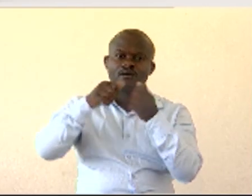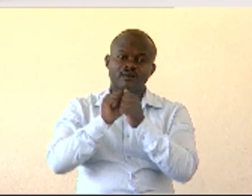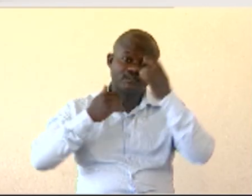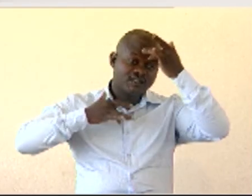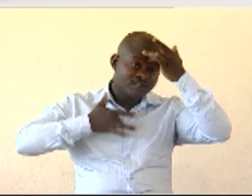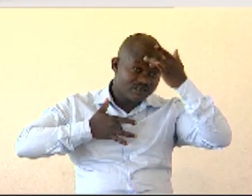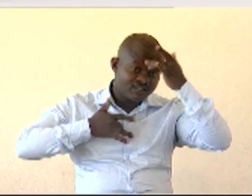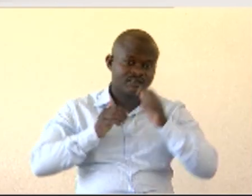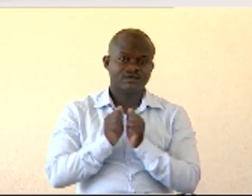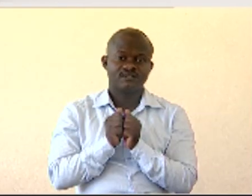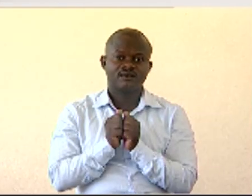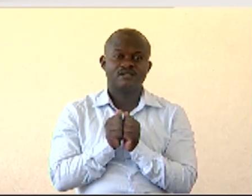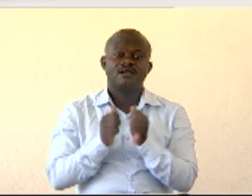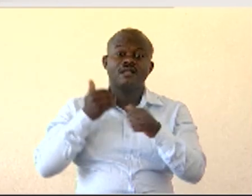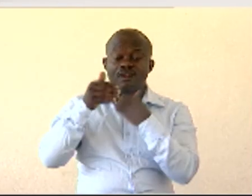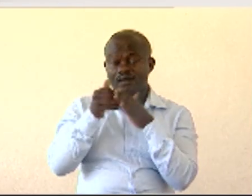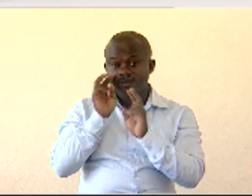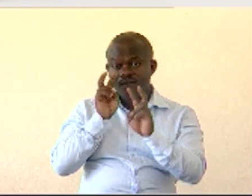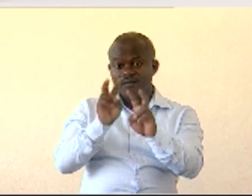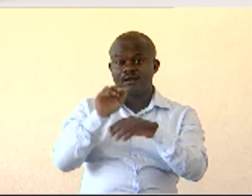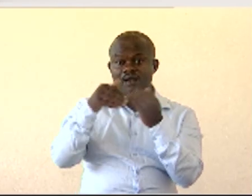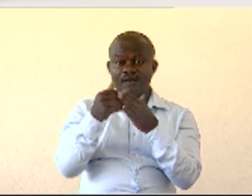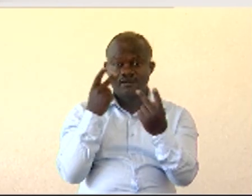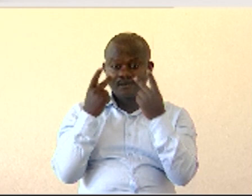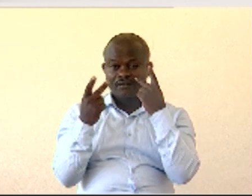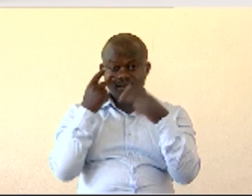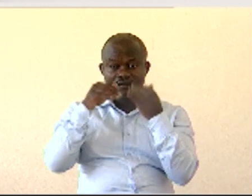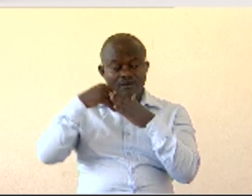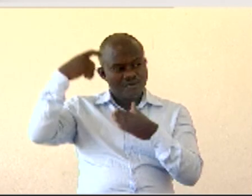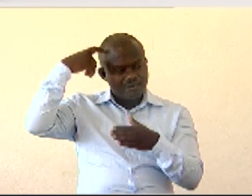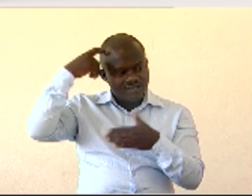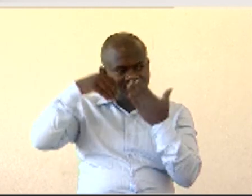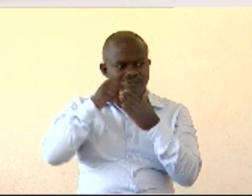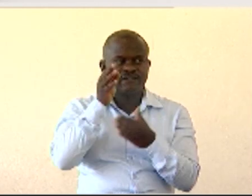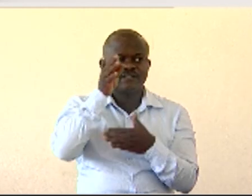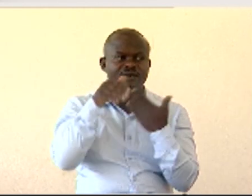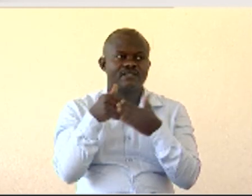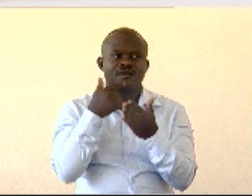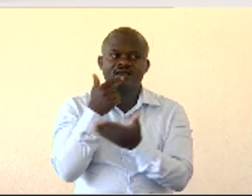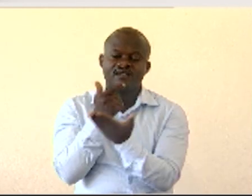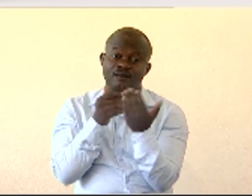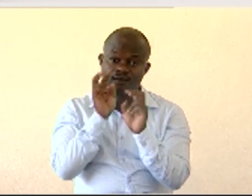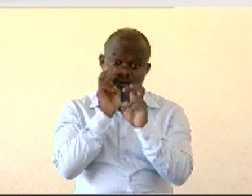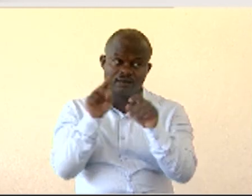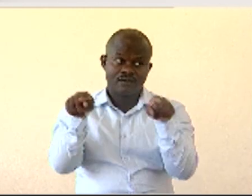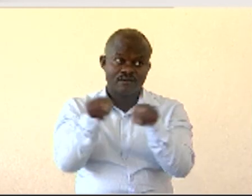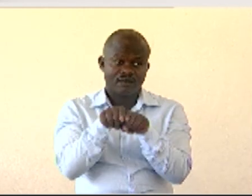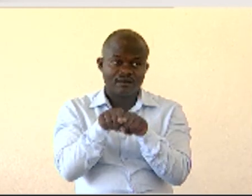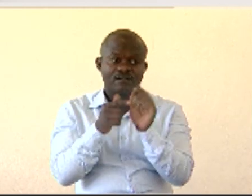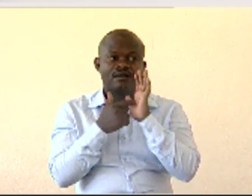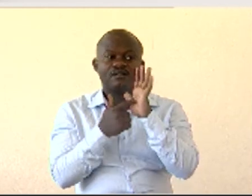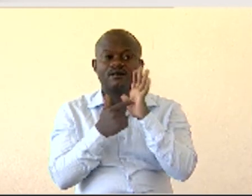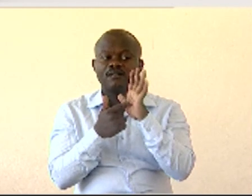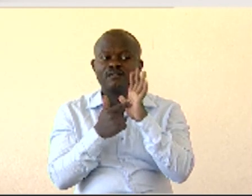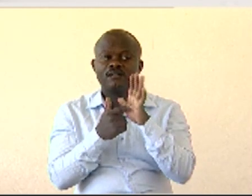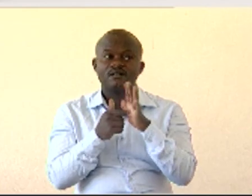disease. Then symptoms are physical or mental features that is regarded as indicating